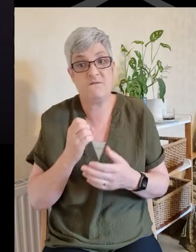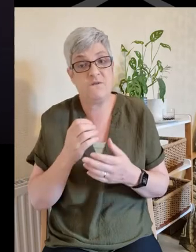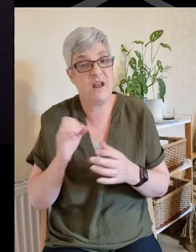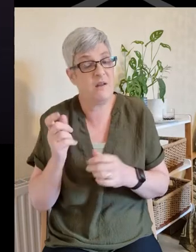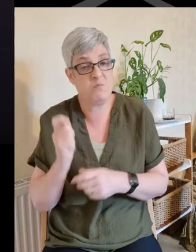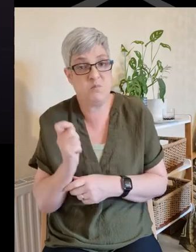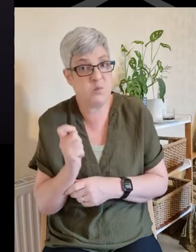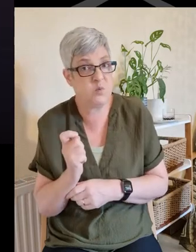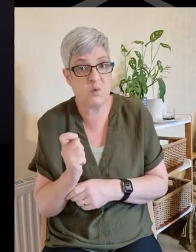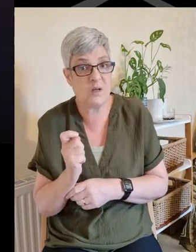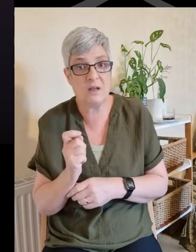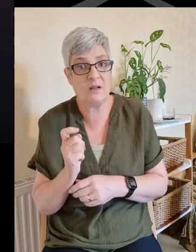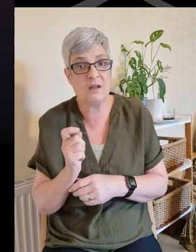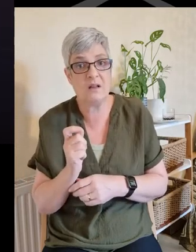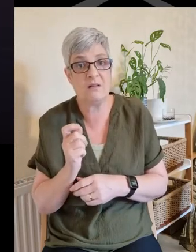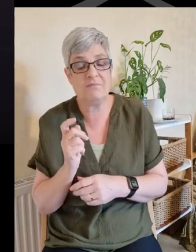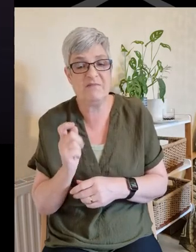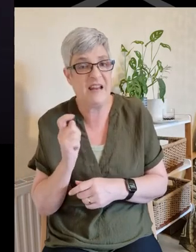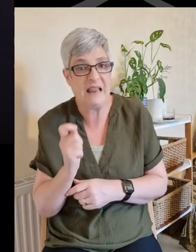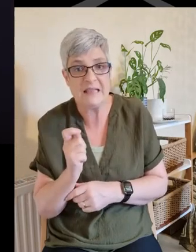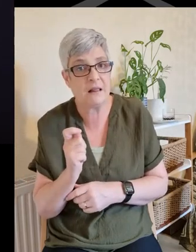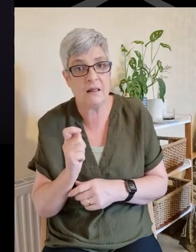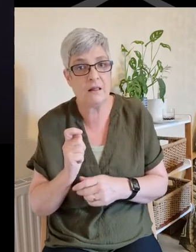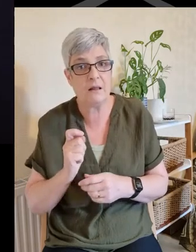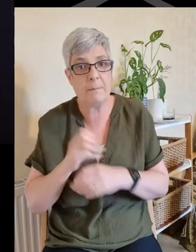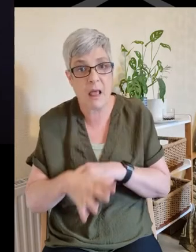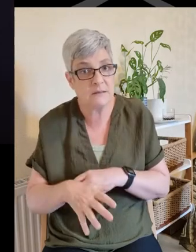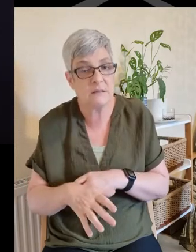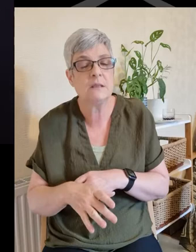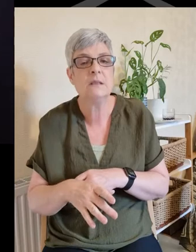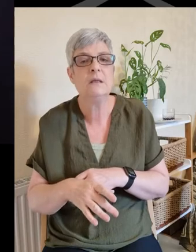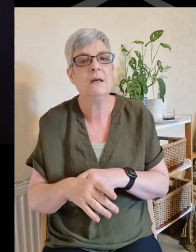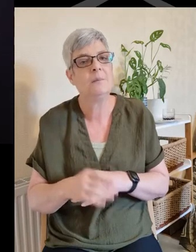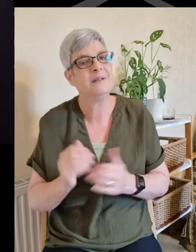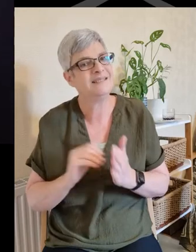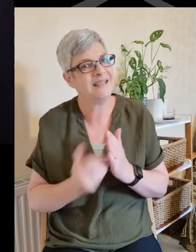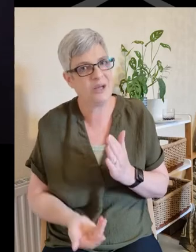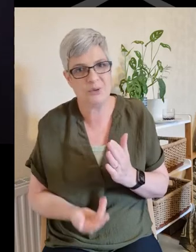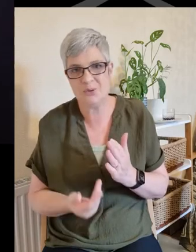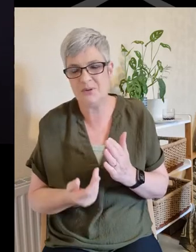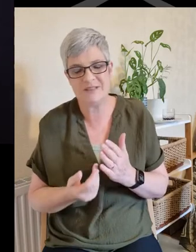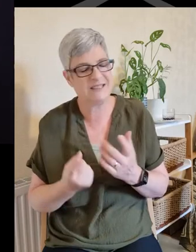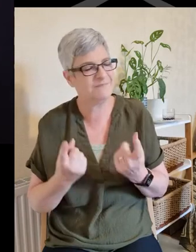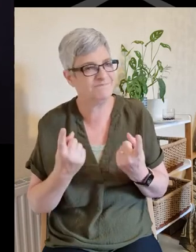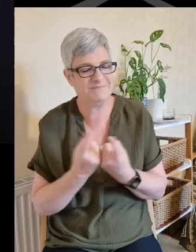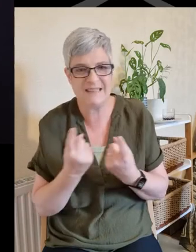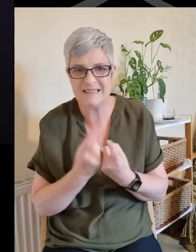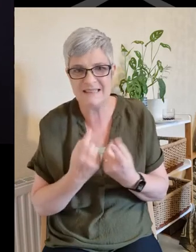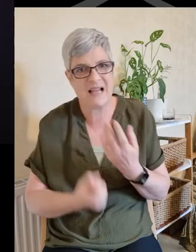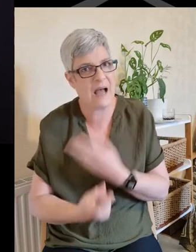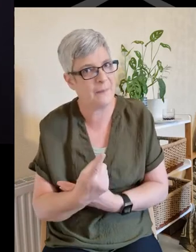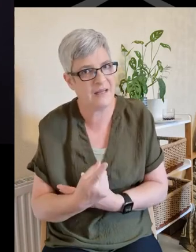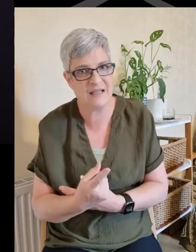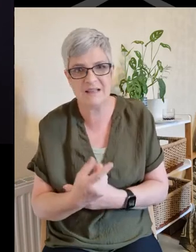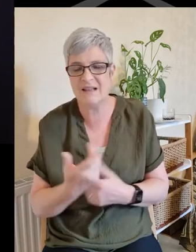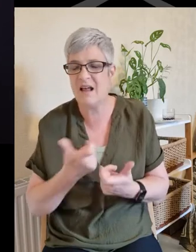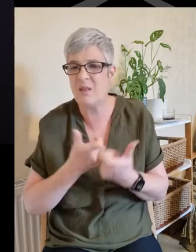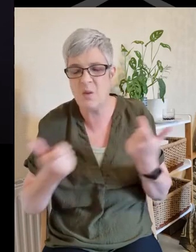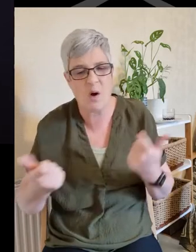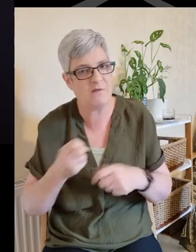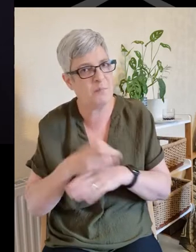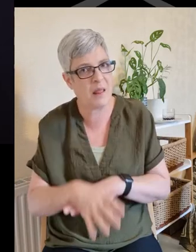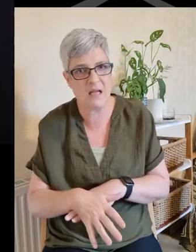But now flaws are to the fore and there's plenty of bloodshed at the moment. So do please